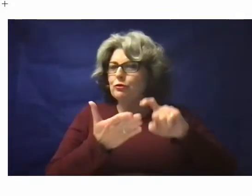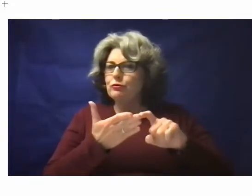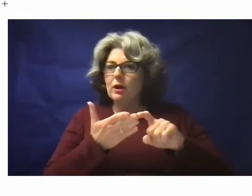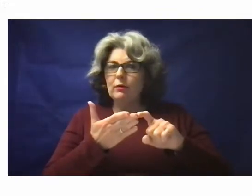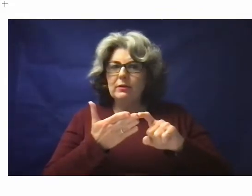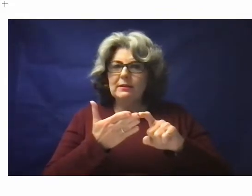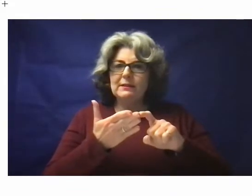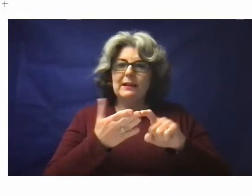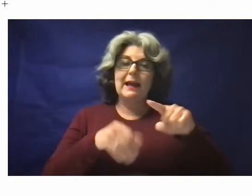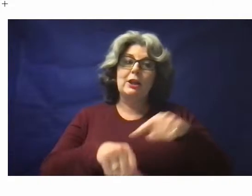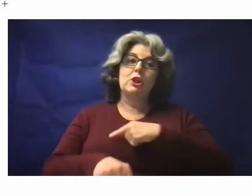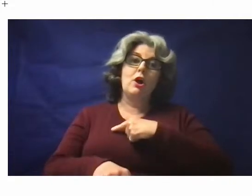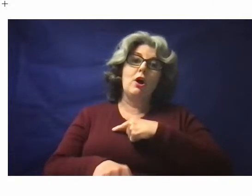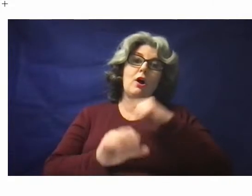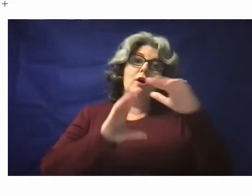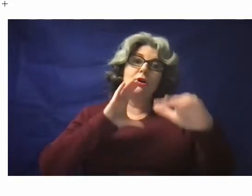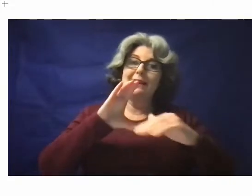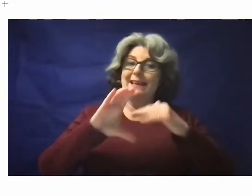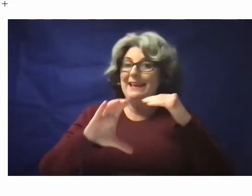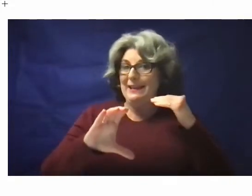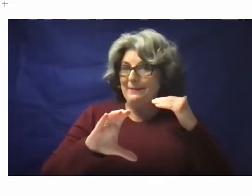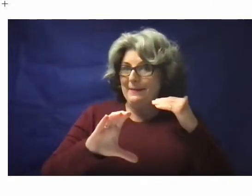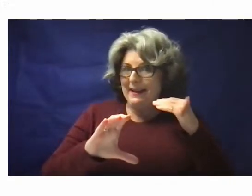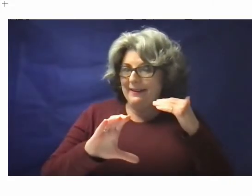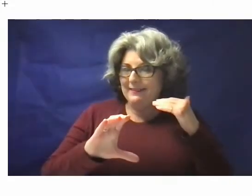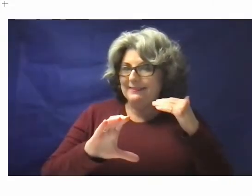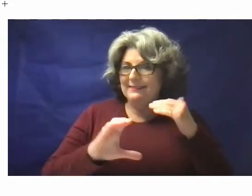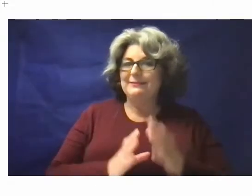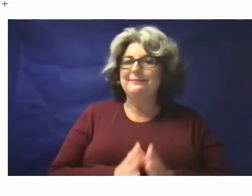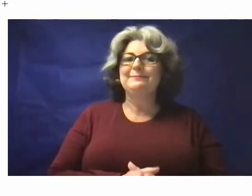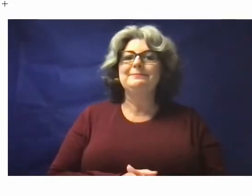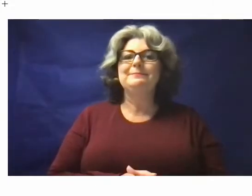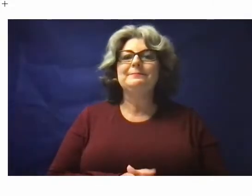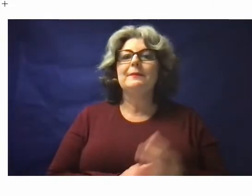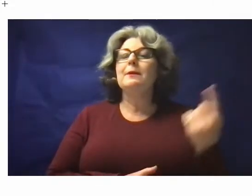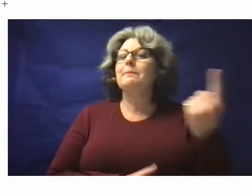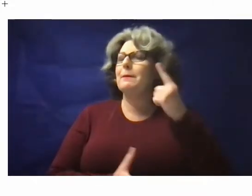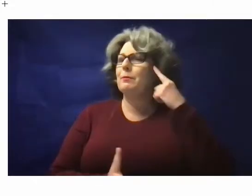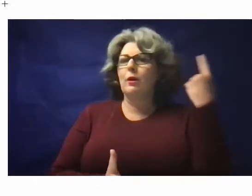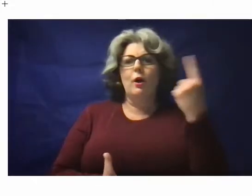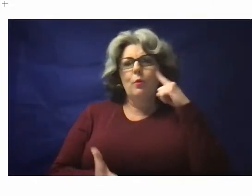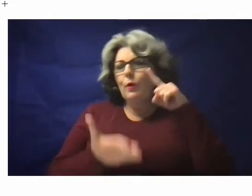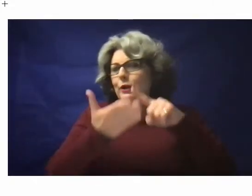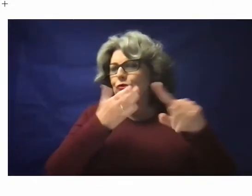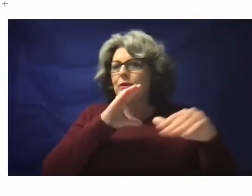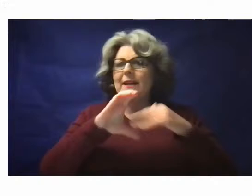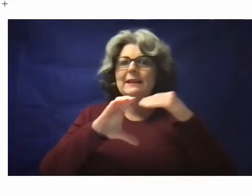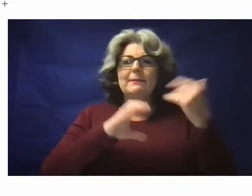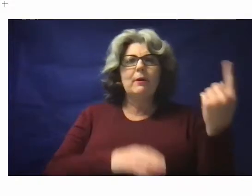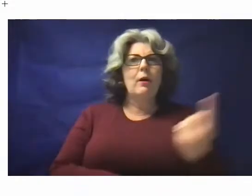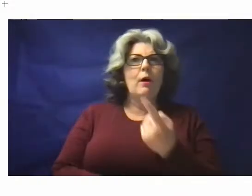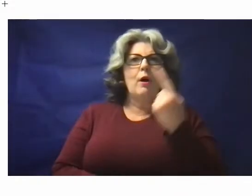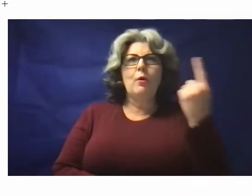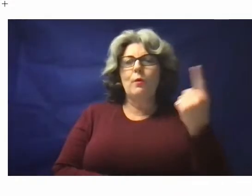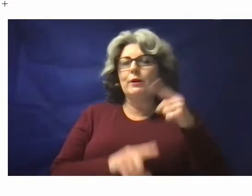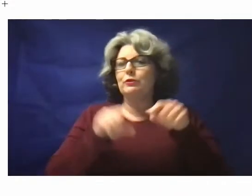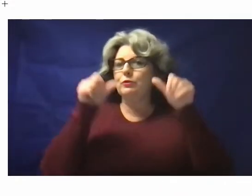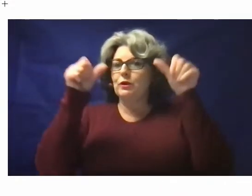generic email. Somebody is checking at it all the time during the time that the poster is